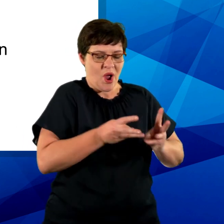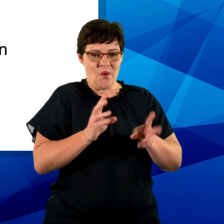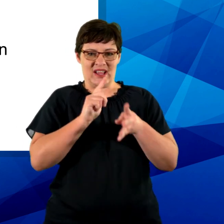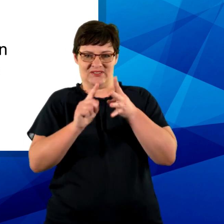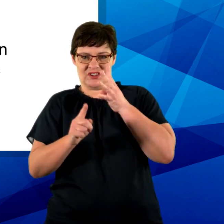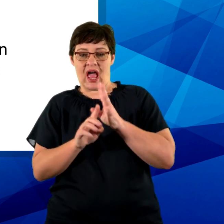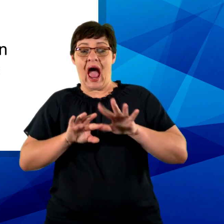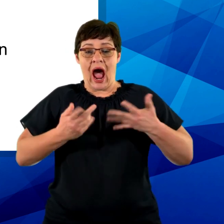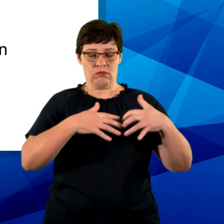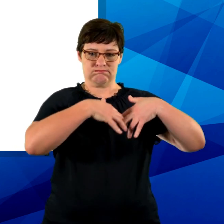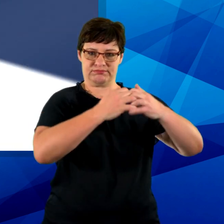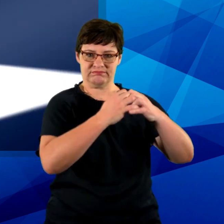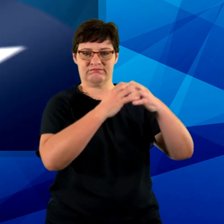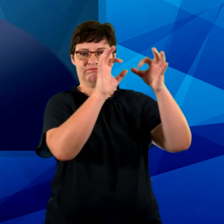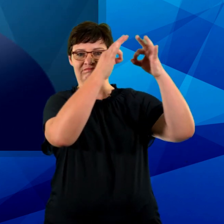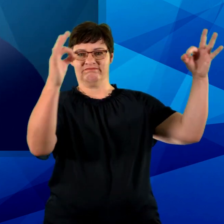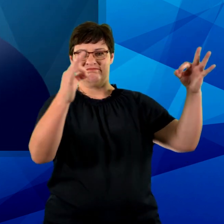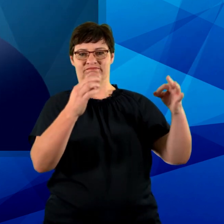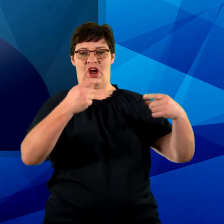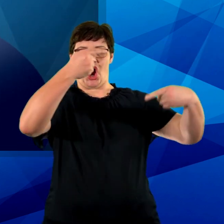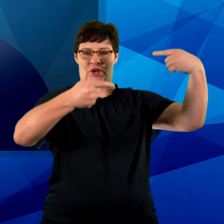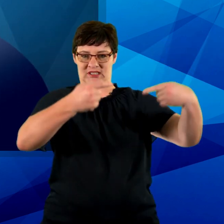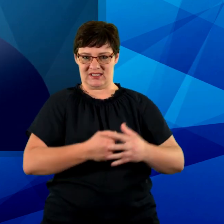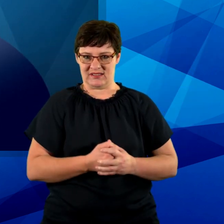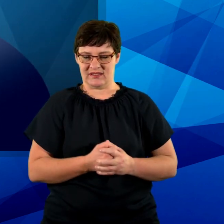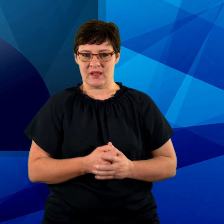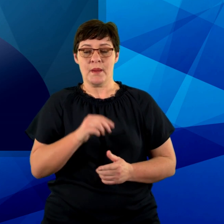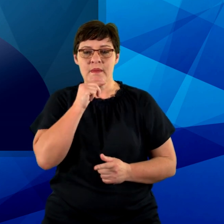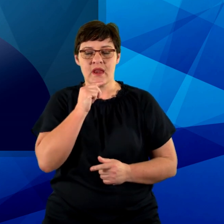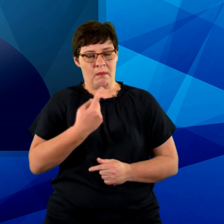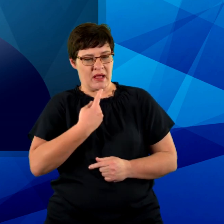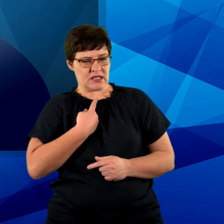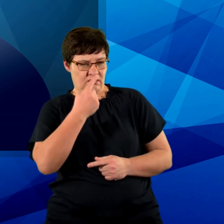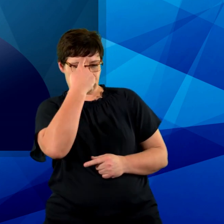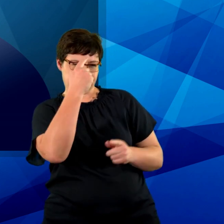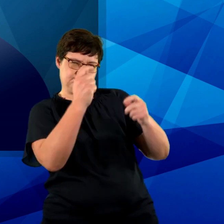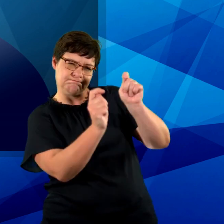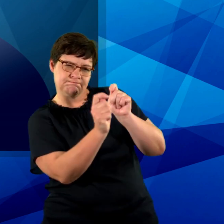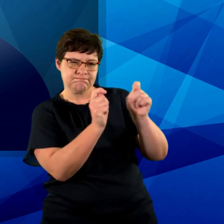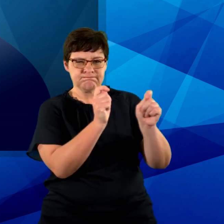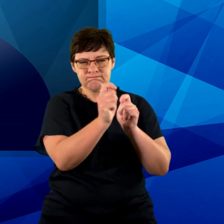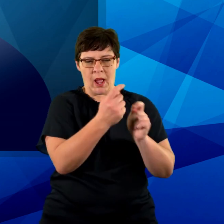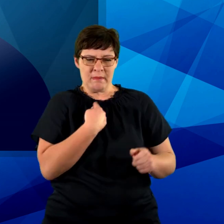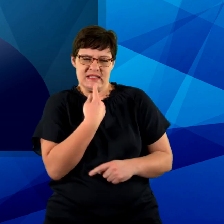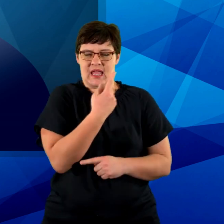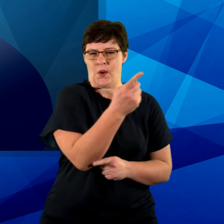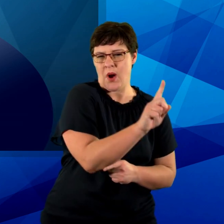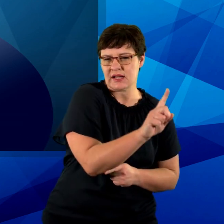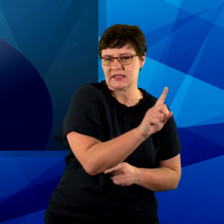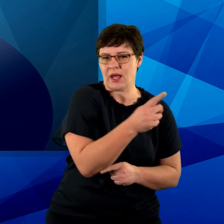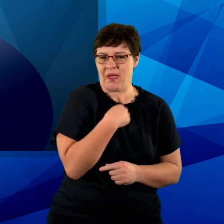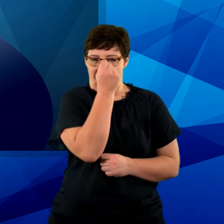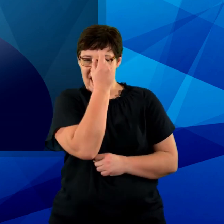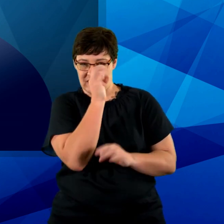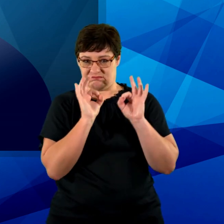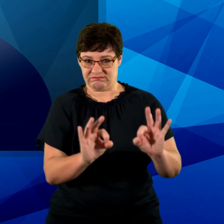a specific argument. This means that you consciously orientate yourself in relation to what you're saying.